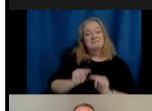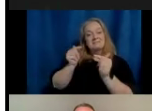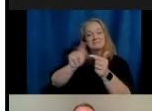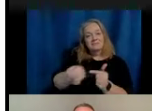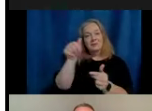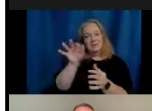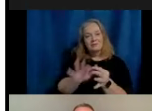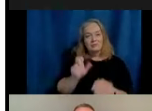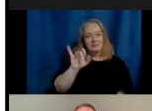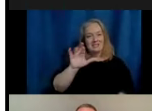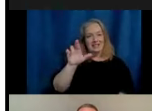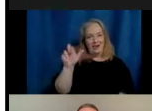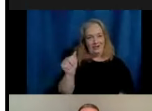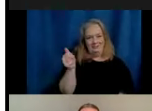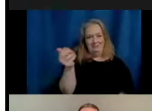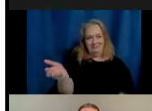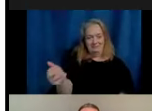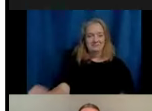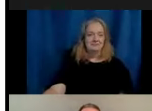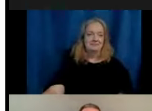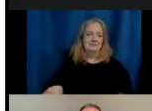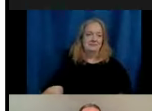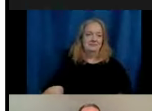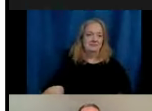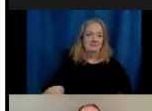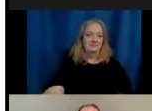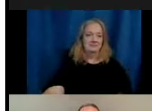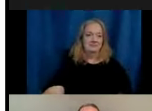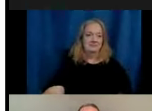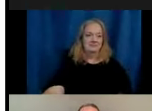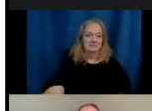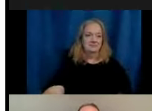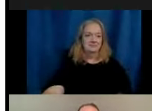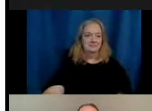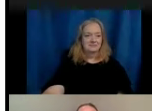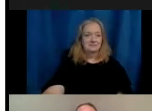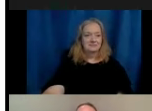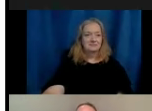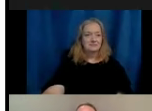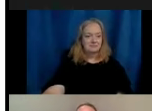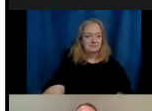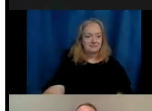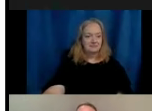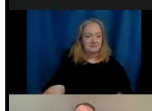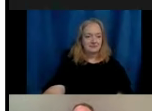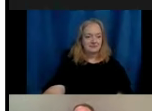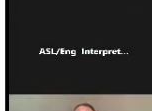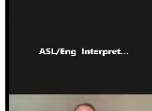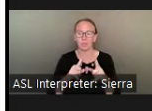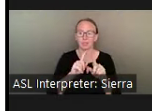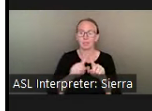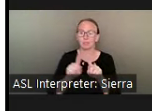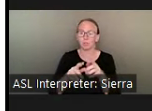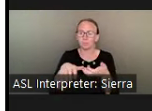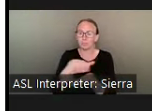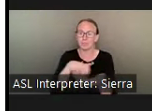So I've started making work that was kind of a mix of things I was interacting with in the archives and things I was